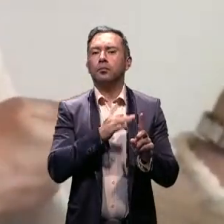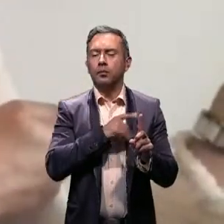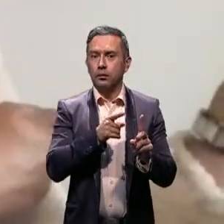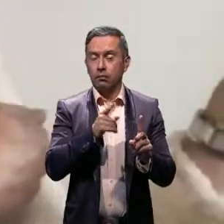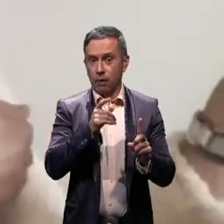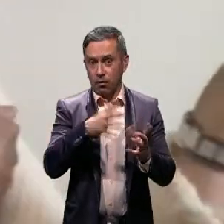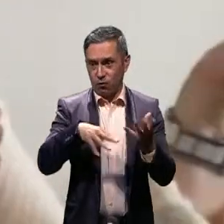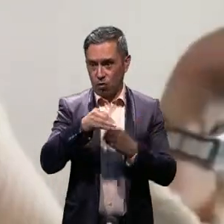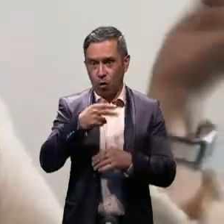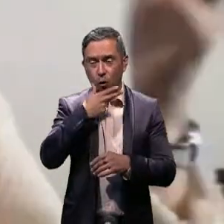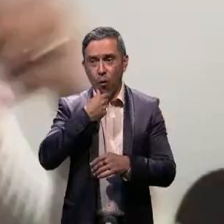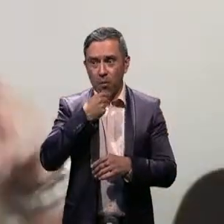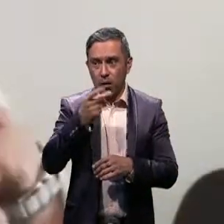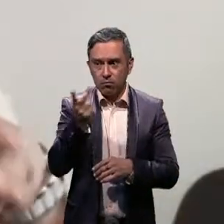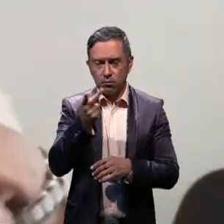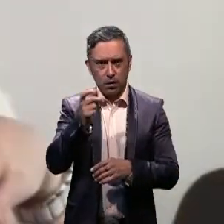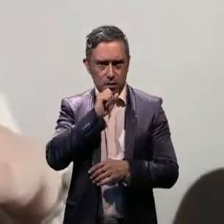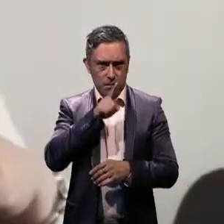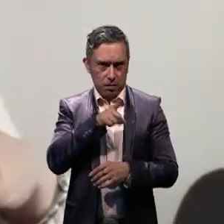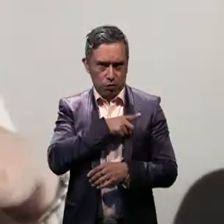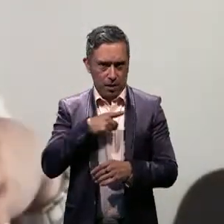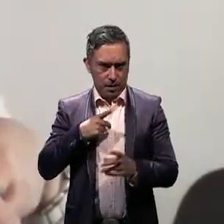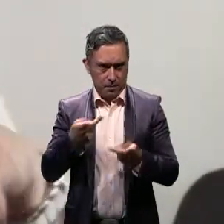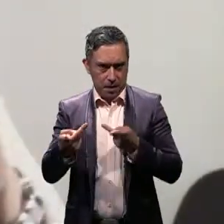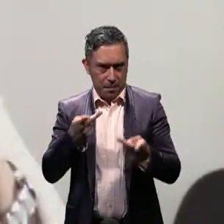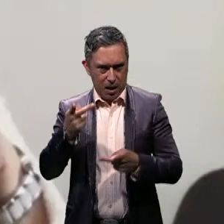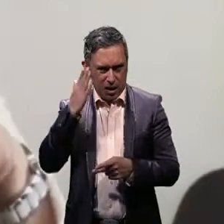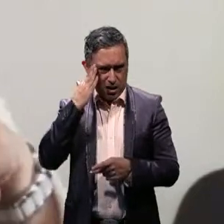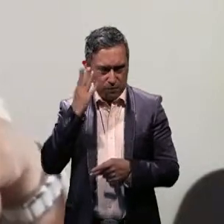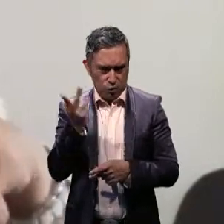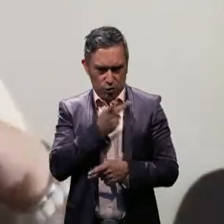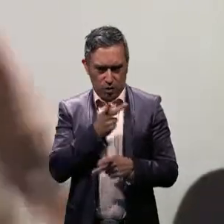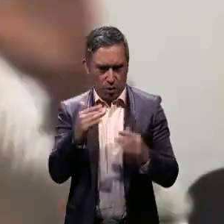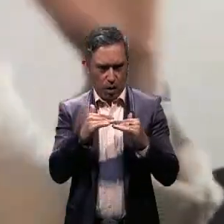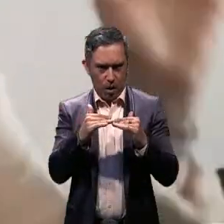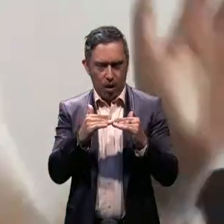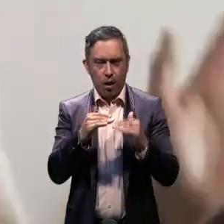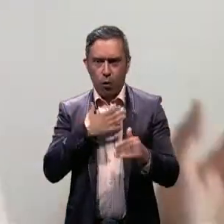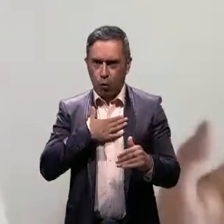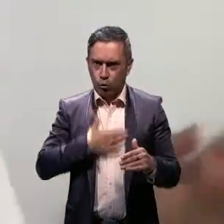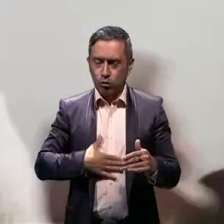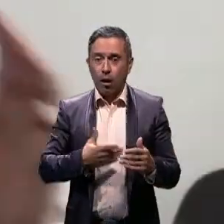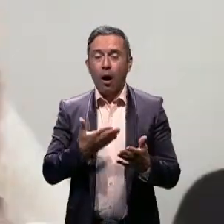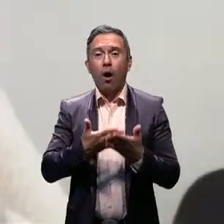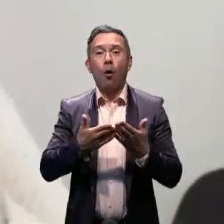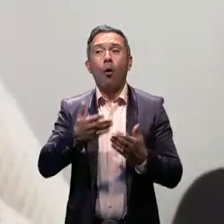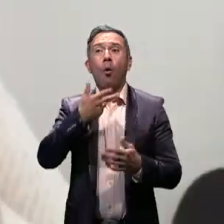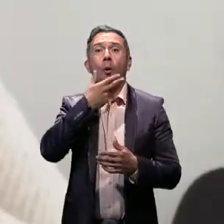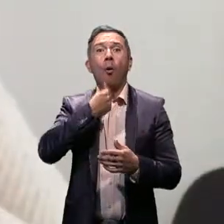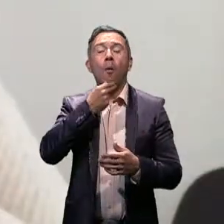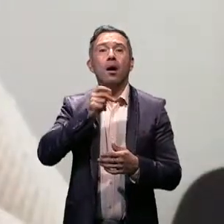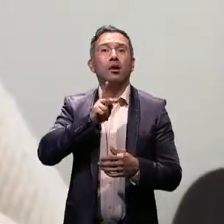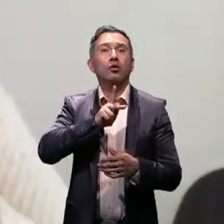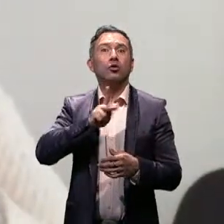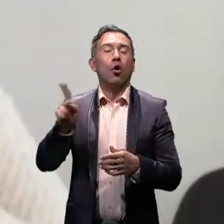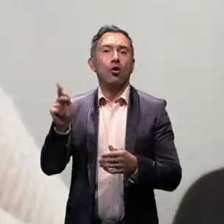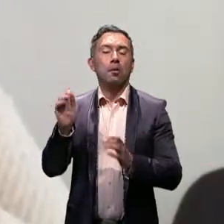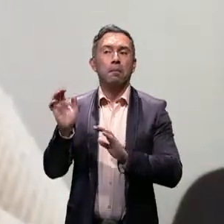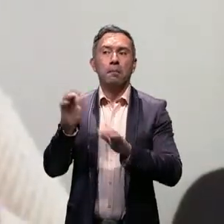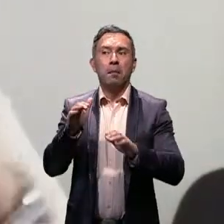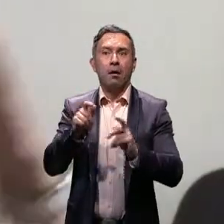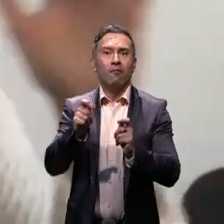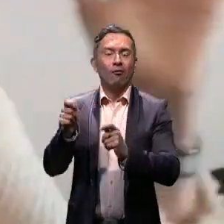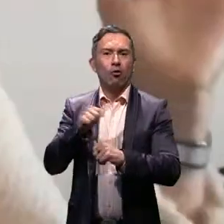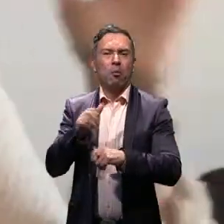to be prepared, but what about men have to be prepared, right? Because not necessarily we have the context where we have all men